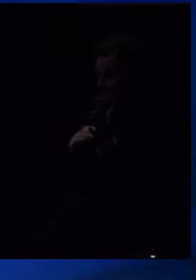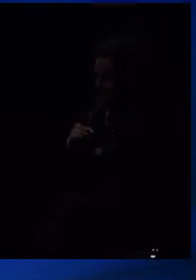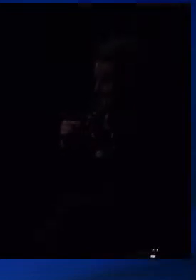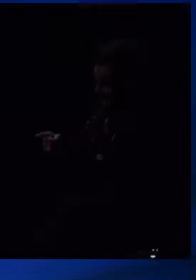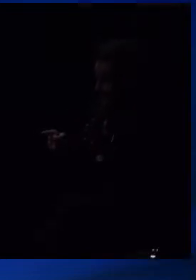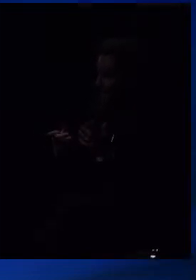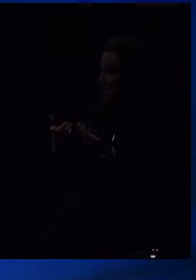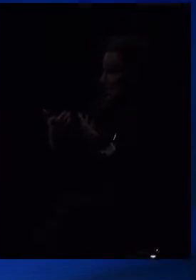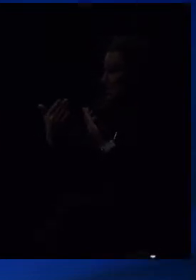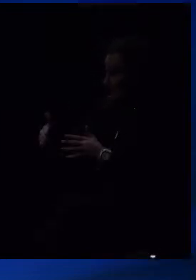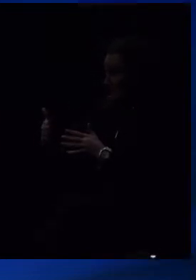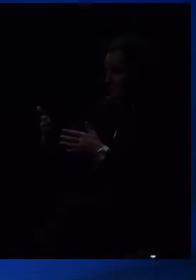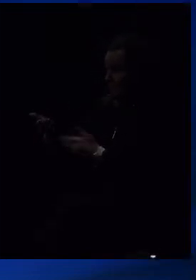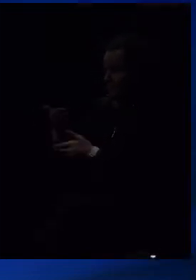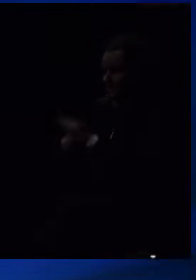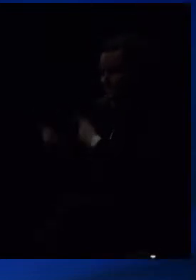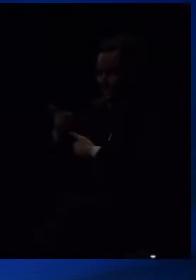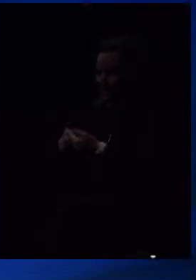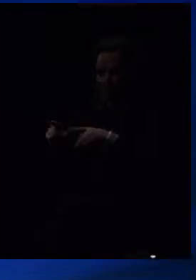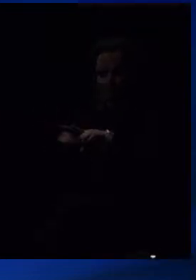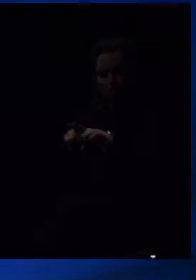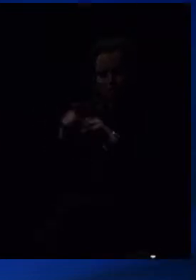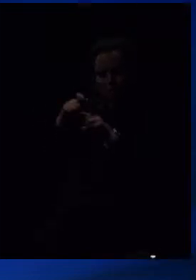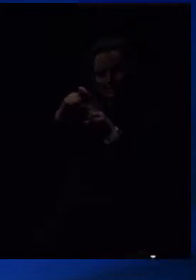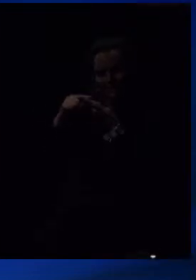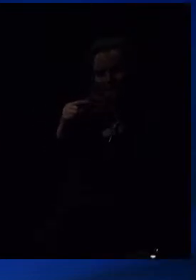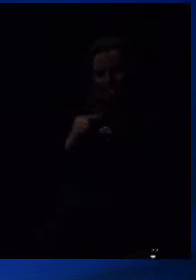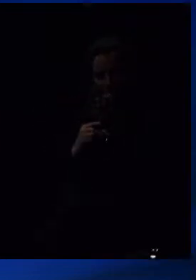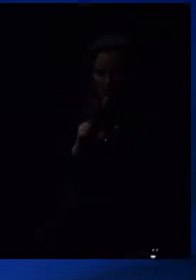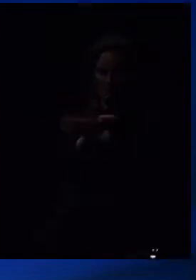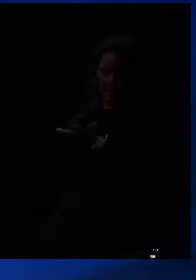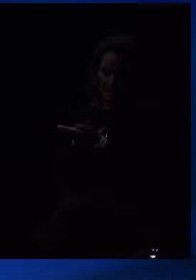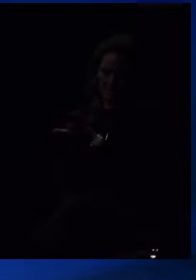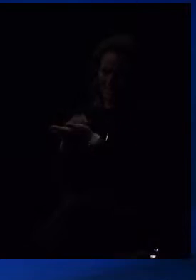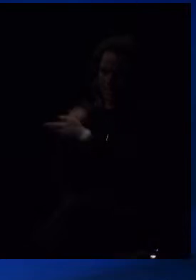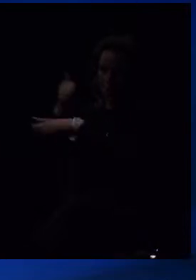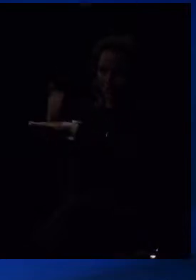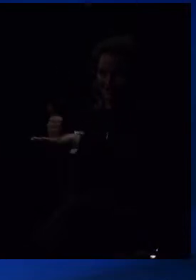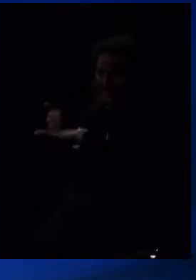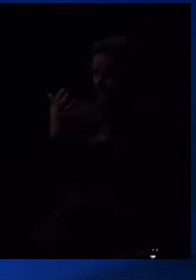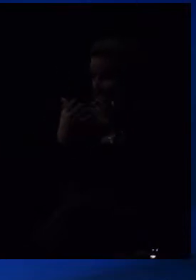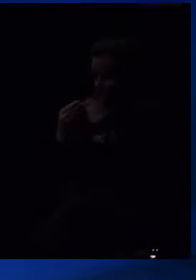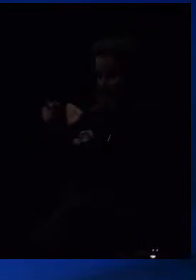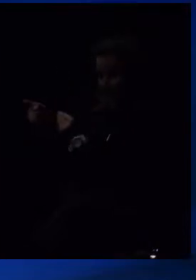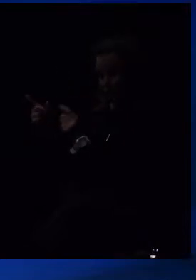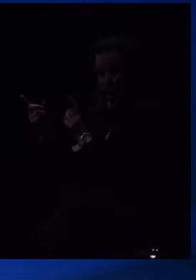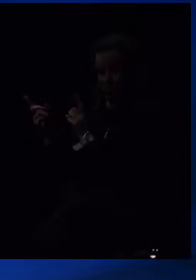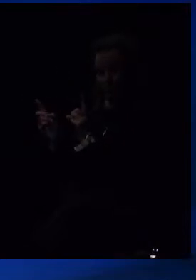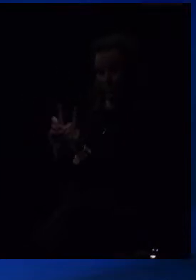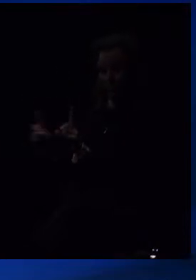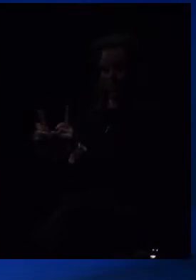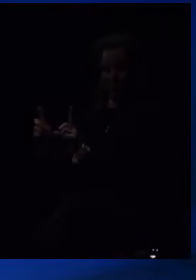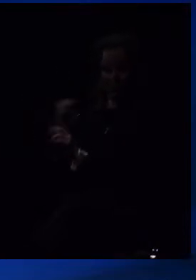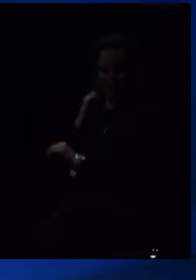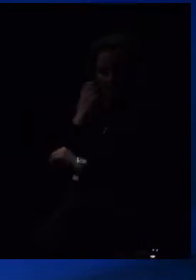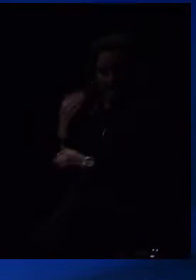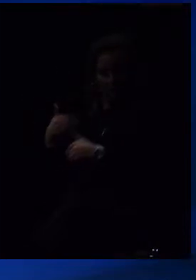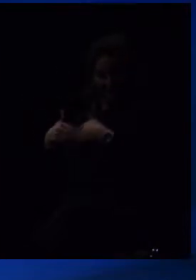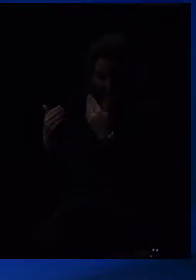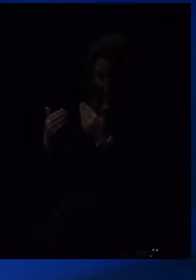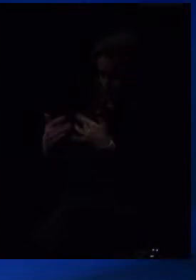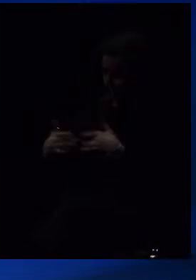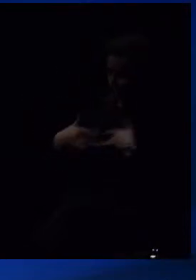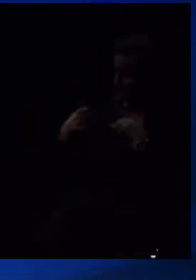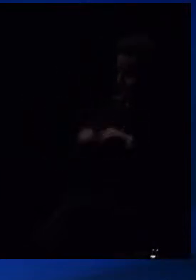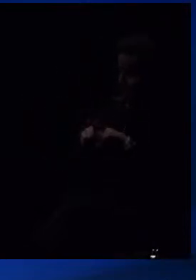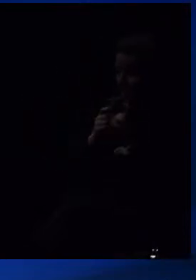a colorist, but also DAT, so she was on set with you every day. Did you feel like it